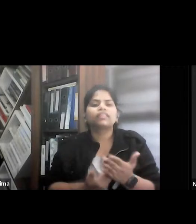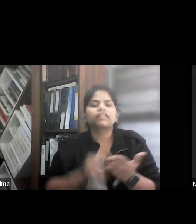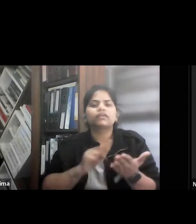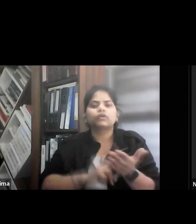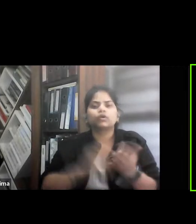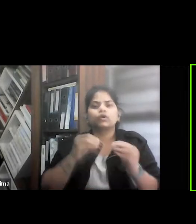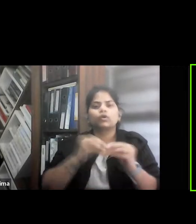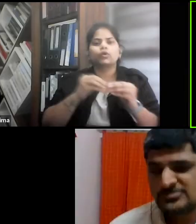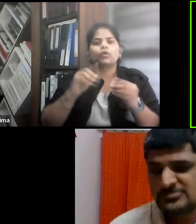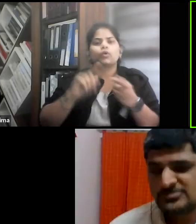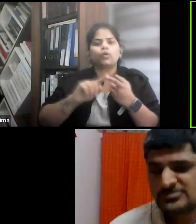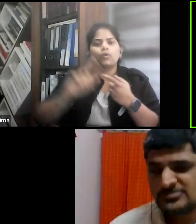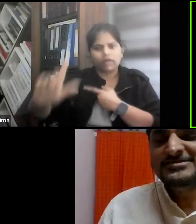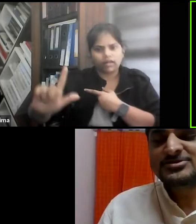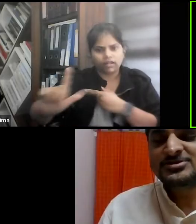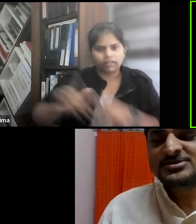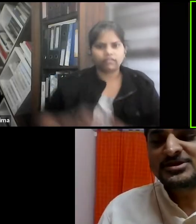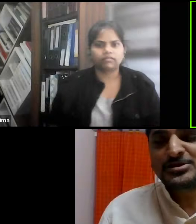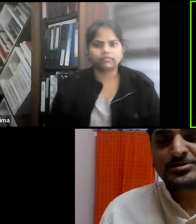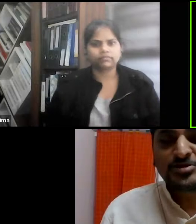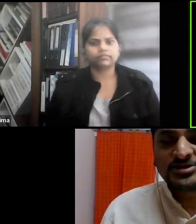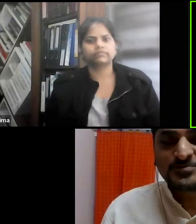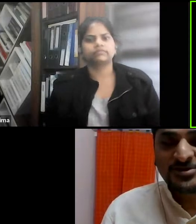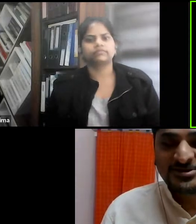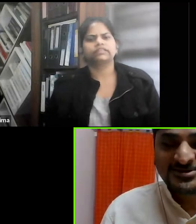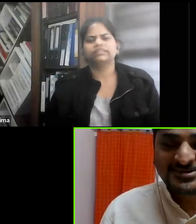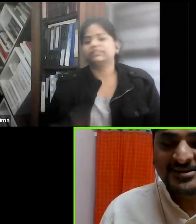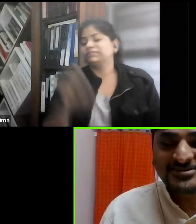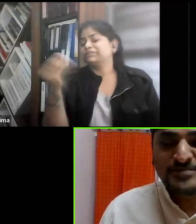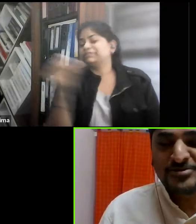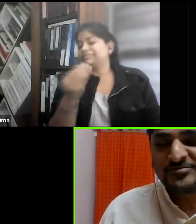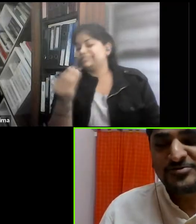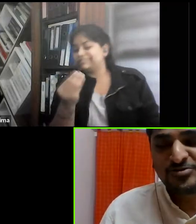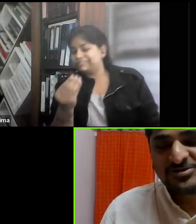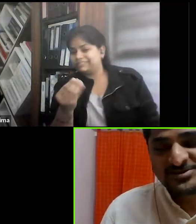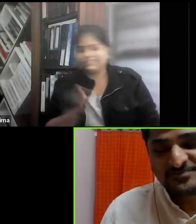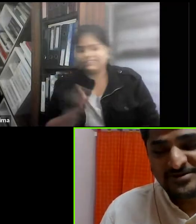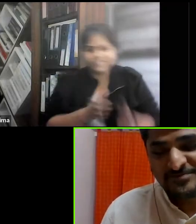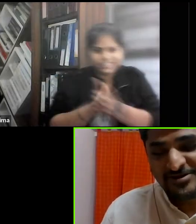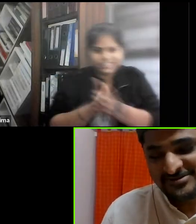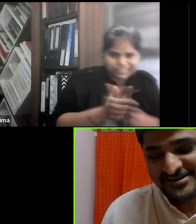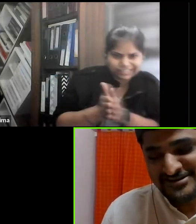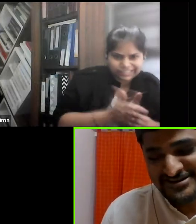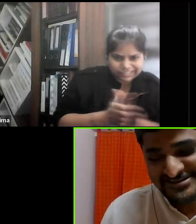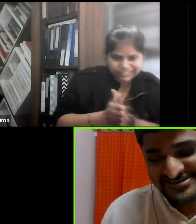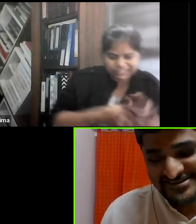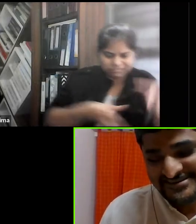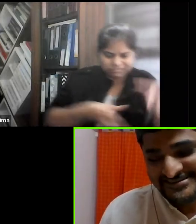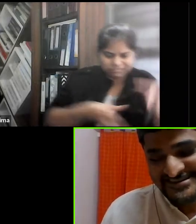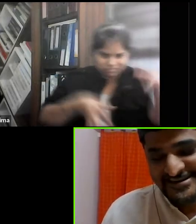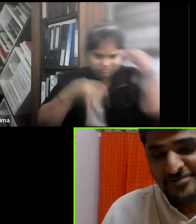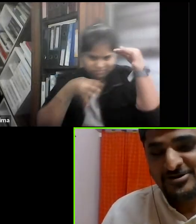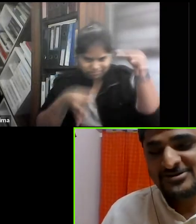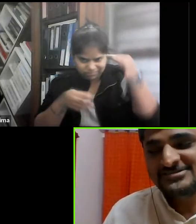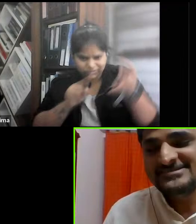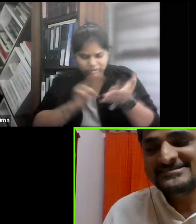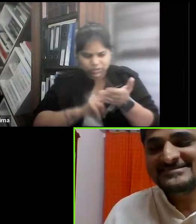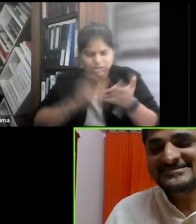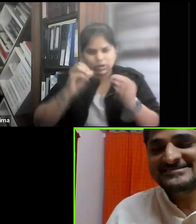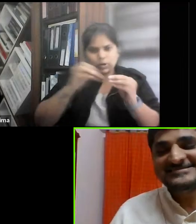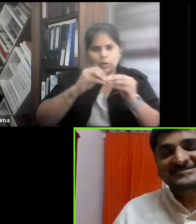There are a few interesting gospels that come out of Noble's paper that need